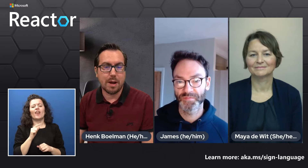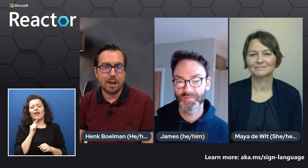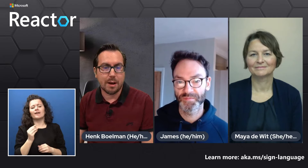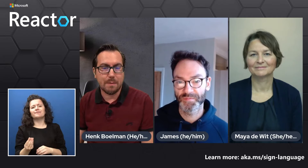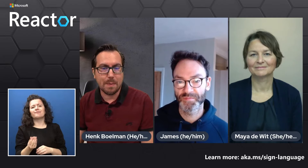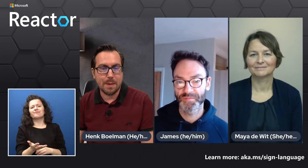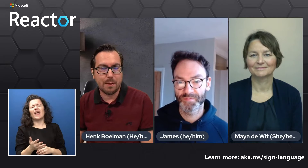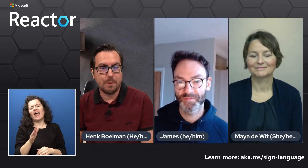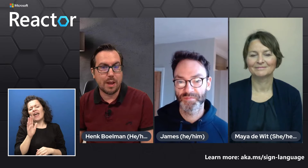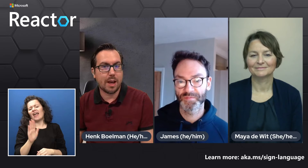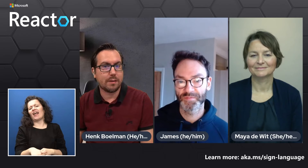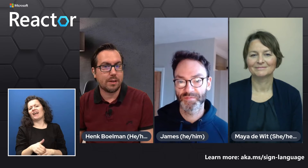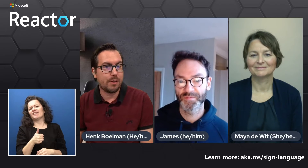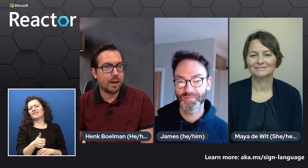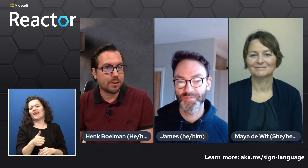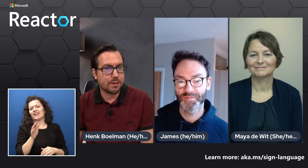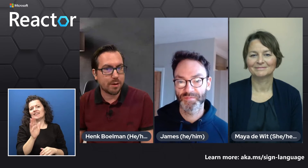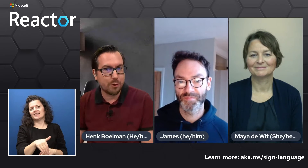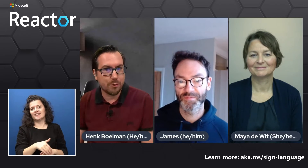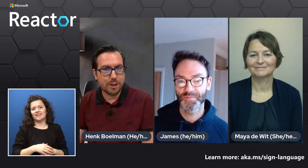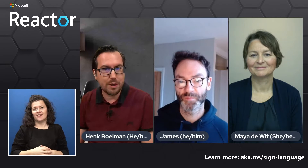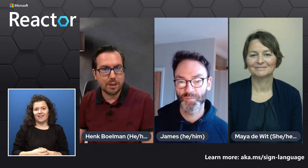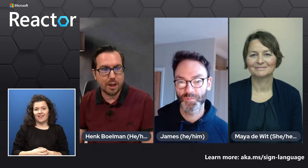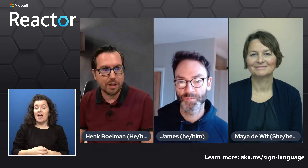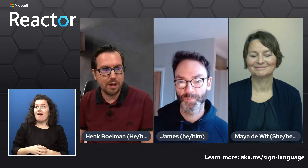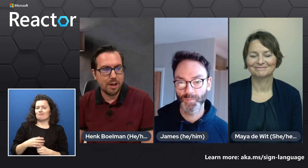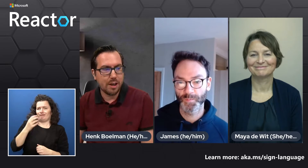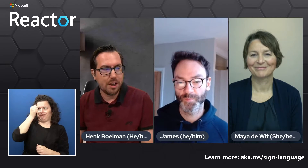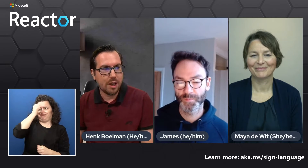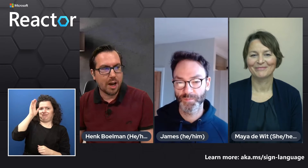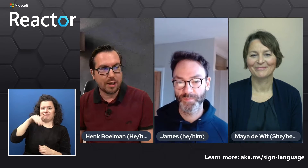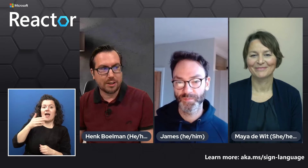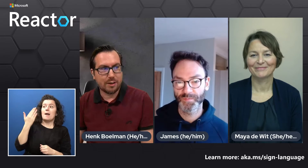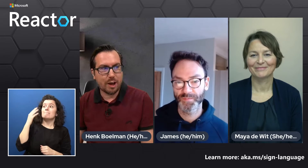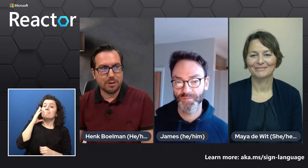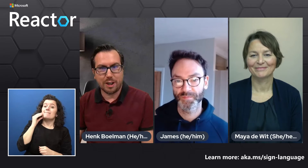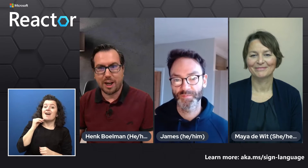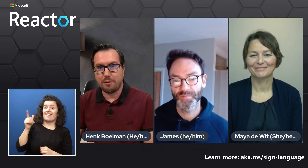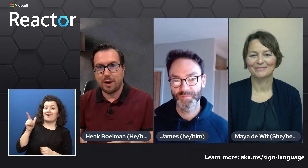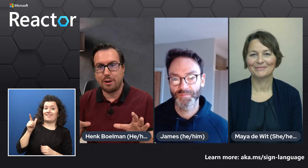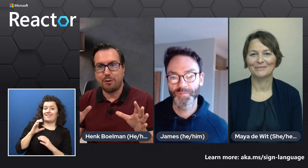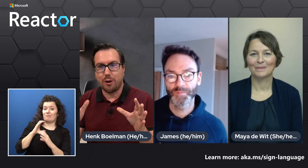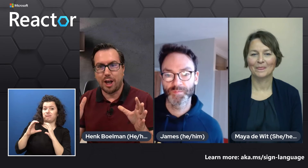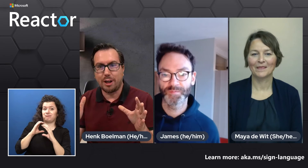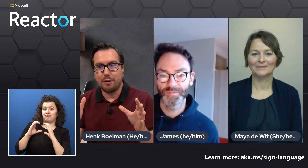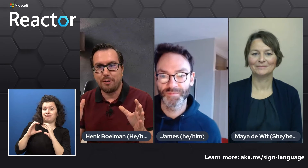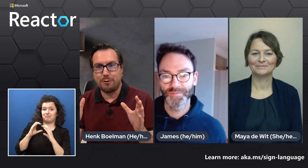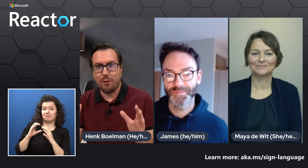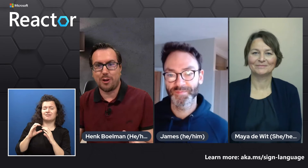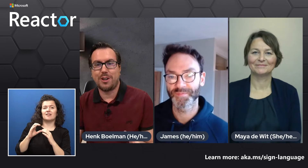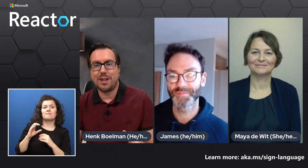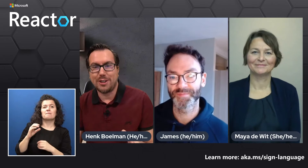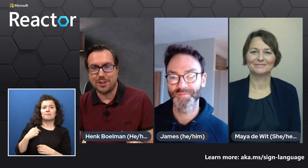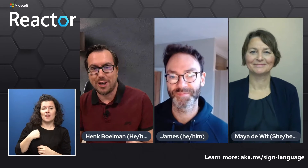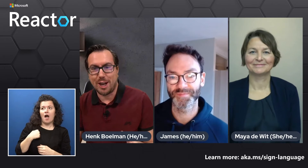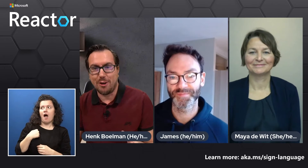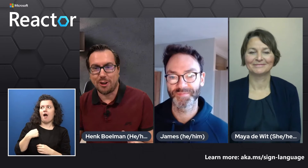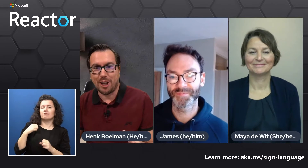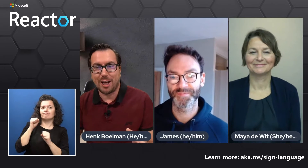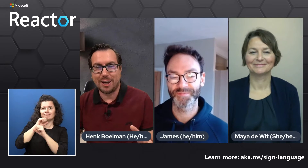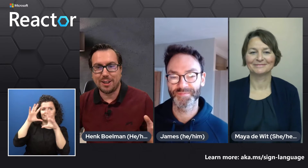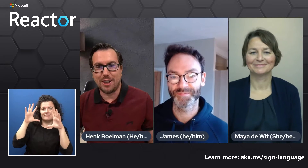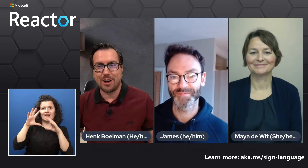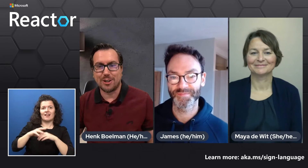with Maya, we had that same conversation. Like I was like, I have money for like 4 sessions and